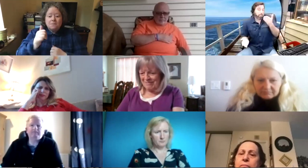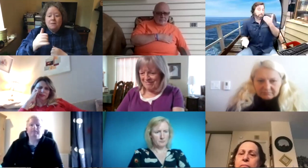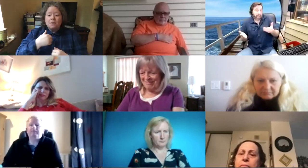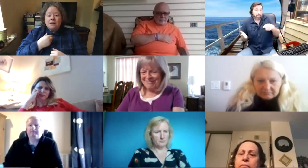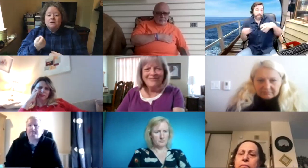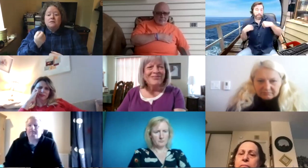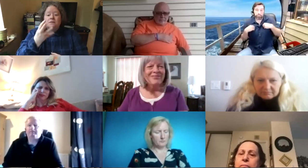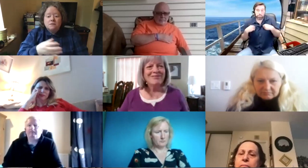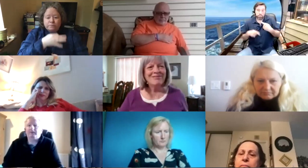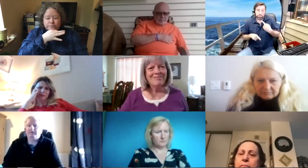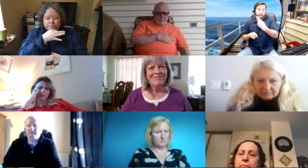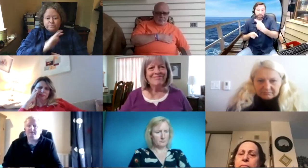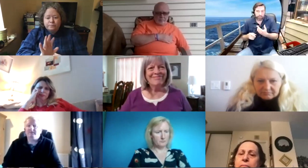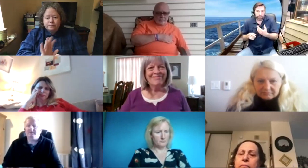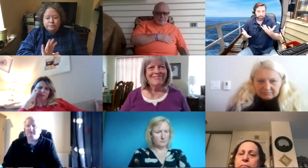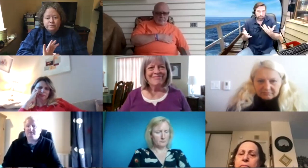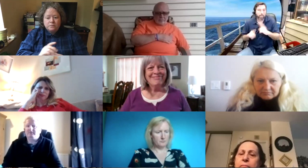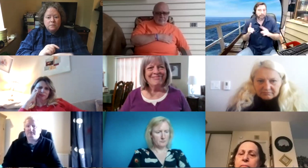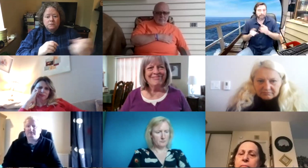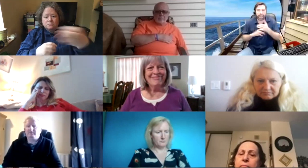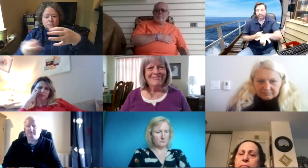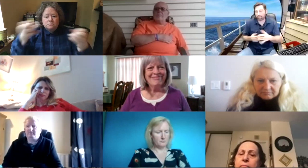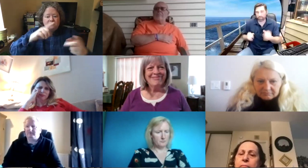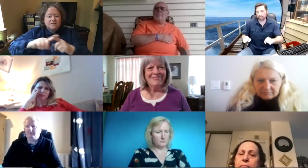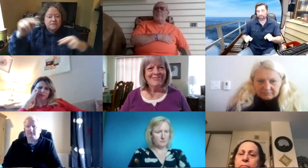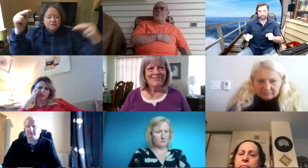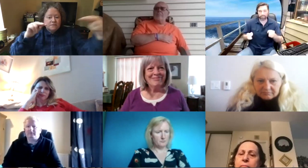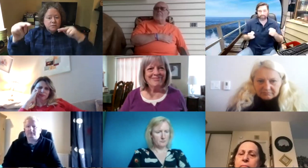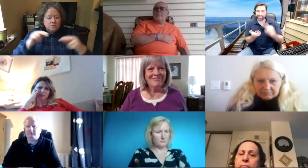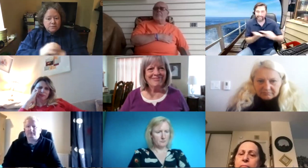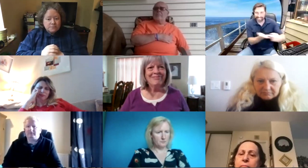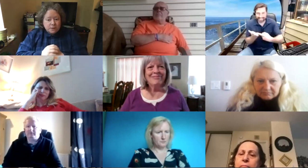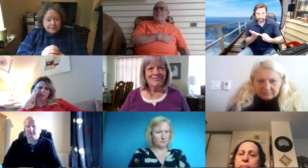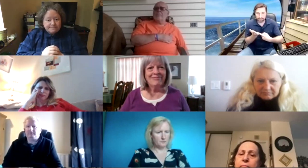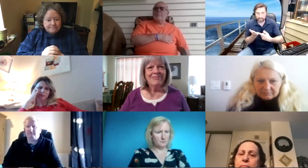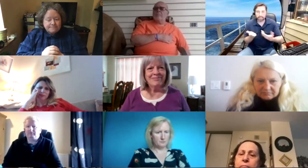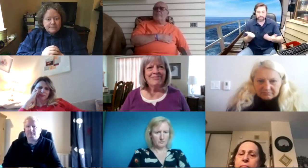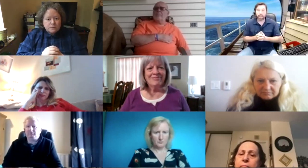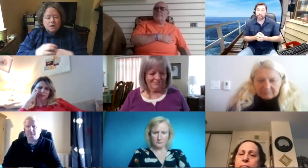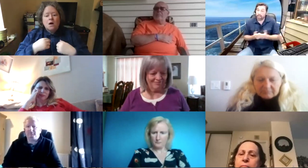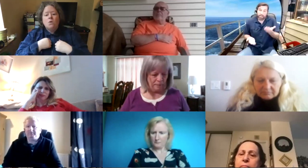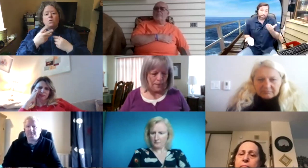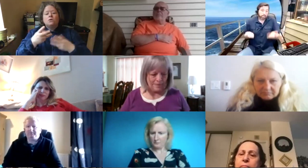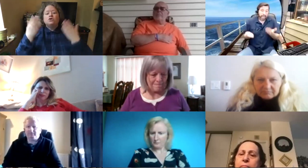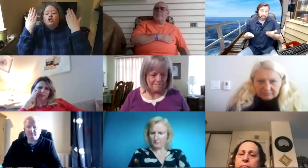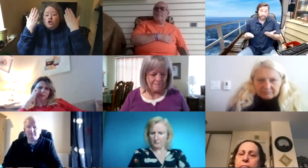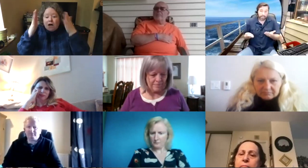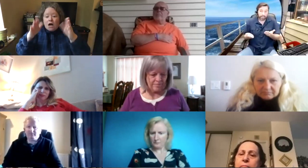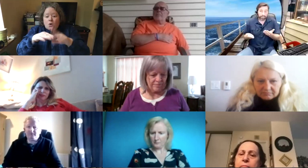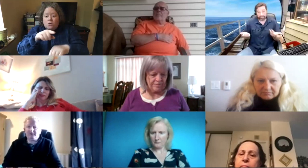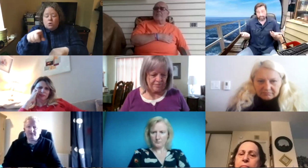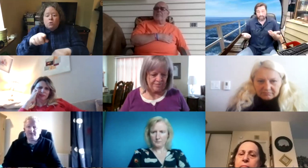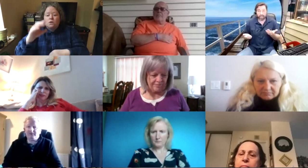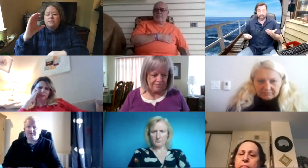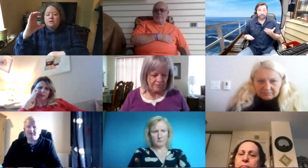and then we're going to have a discussion. It could be a case that based on differing perspectives that you present,